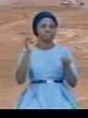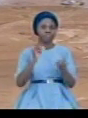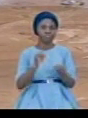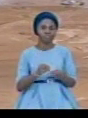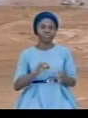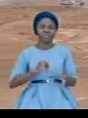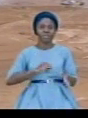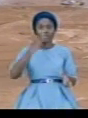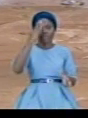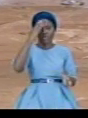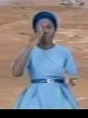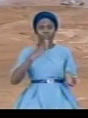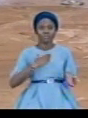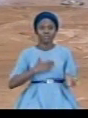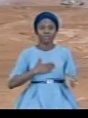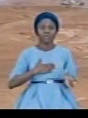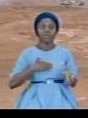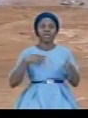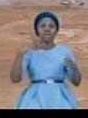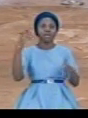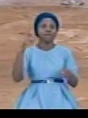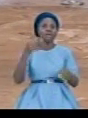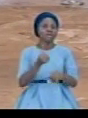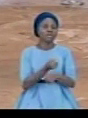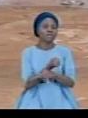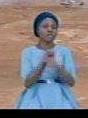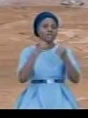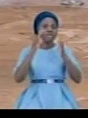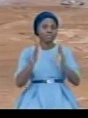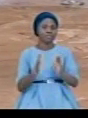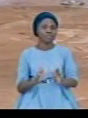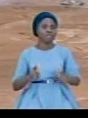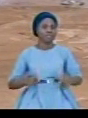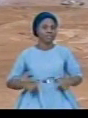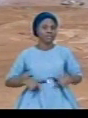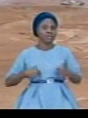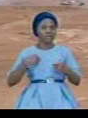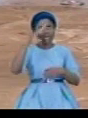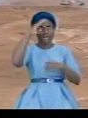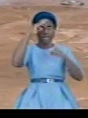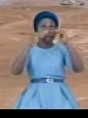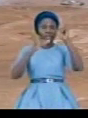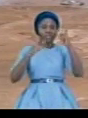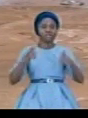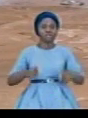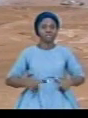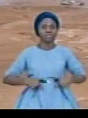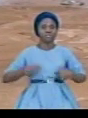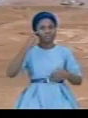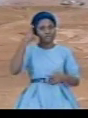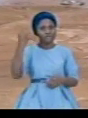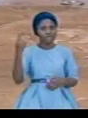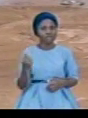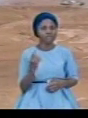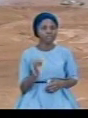my Redeemer liveth, I know my Redeemer liveth, he liveth forevermore.